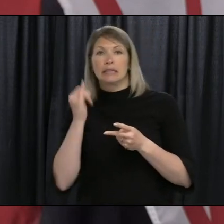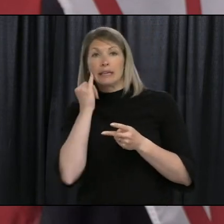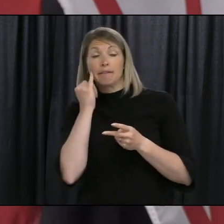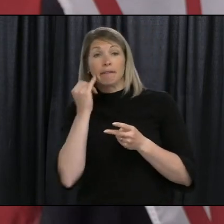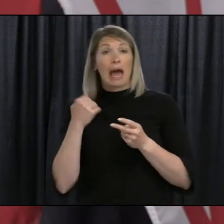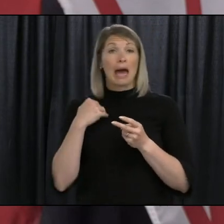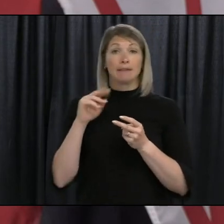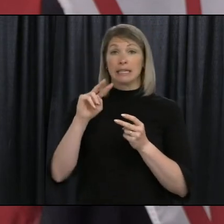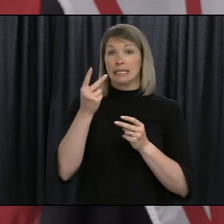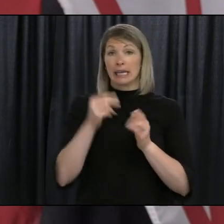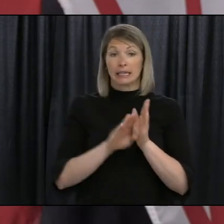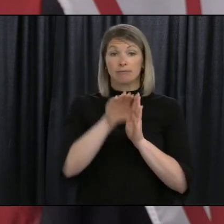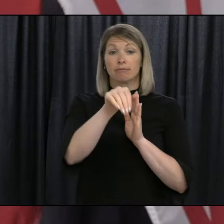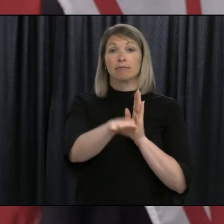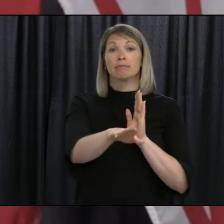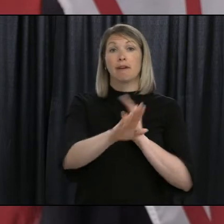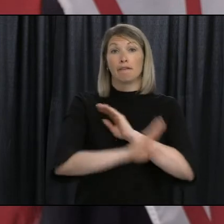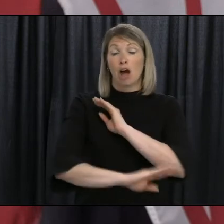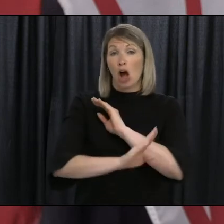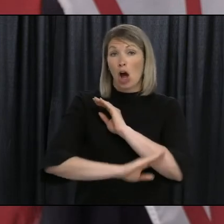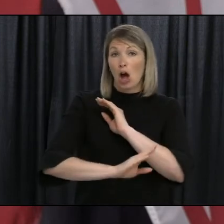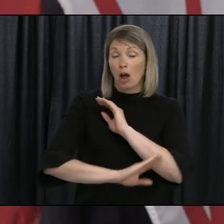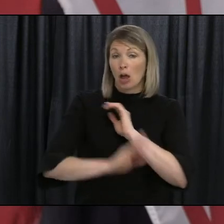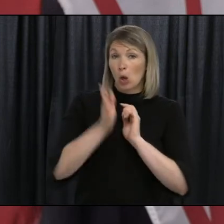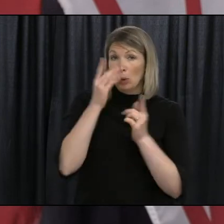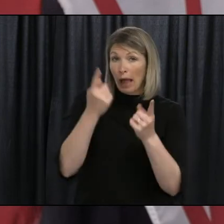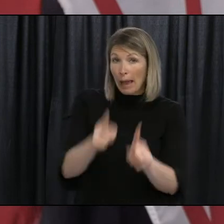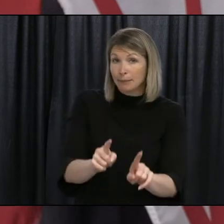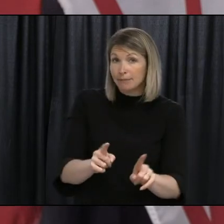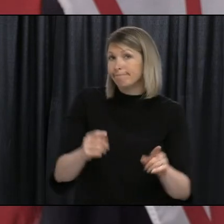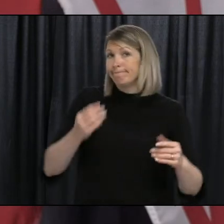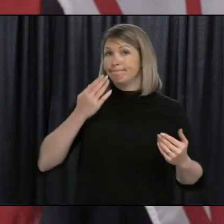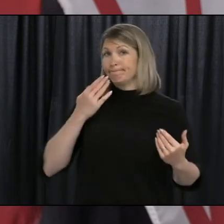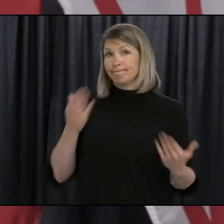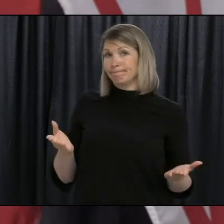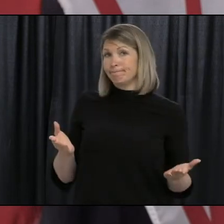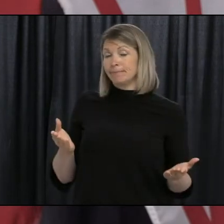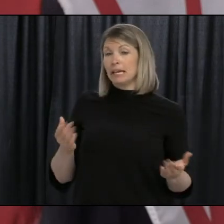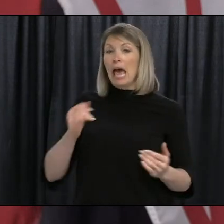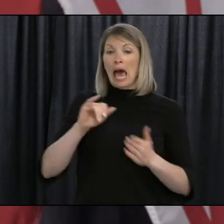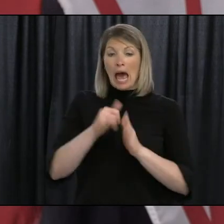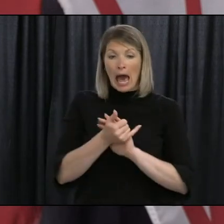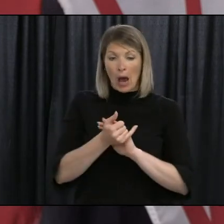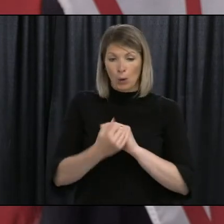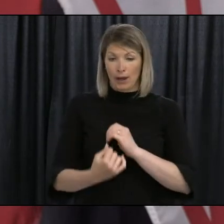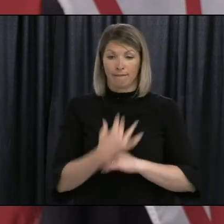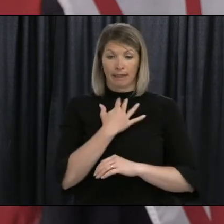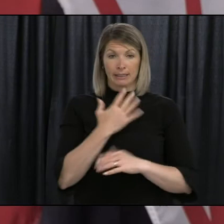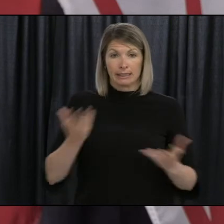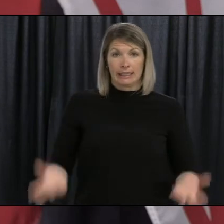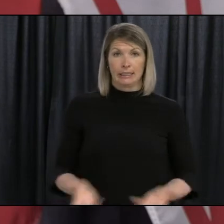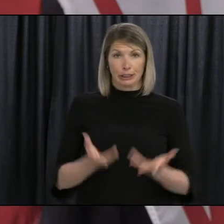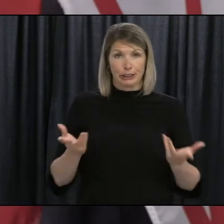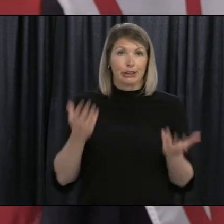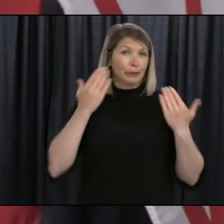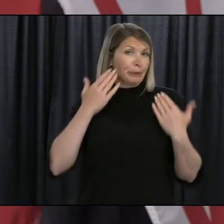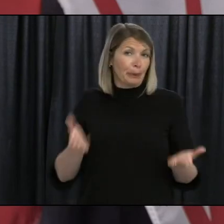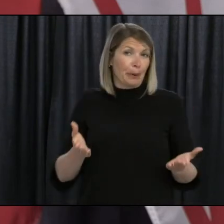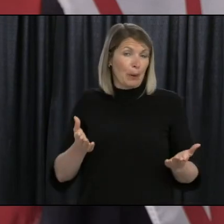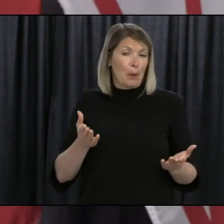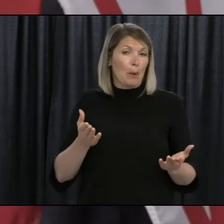second wave or how that affects us, it's really too early to tell. These are some of the unknowns, the things we can't